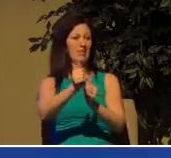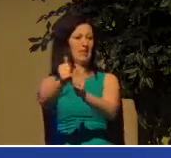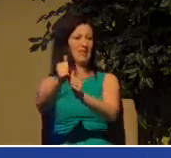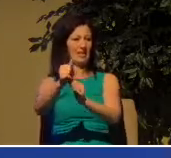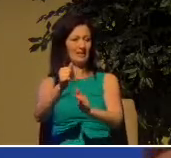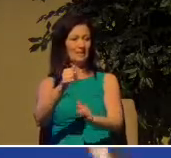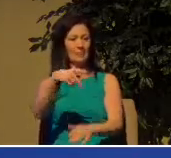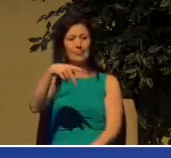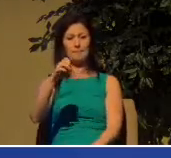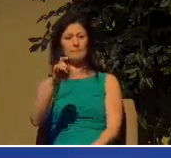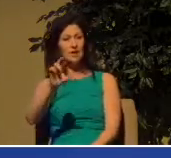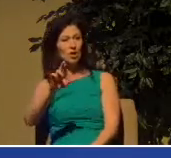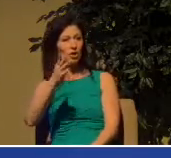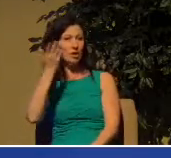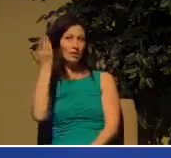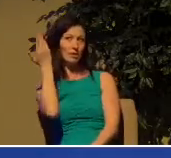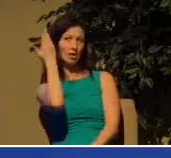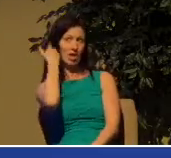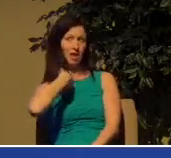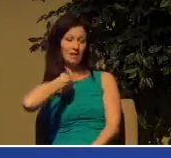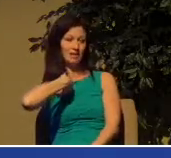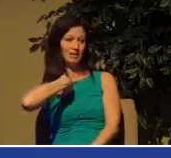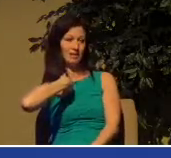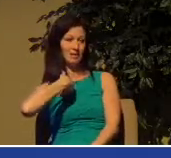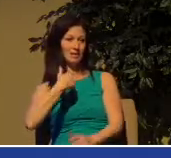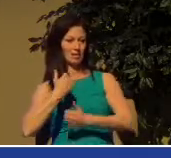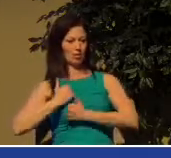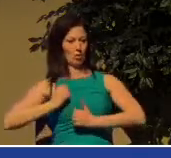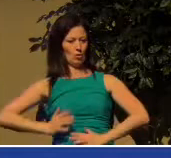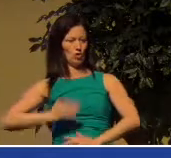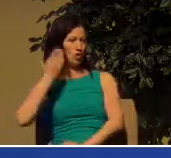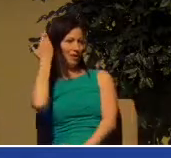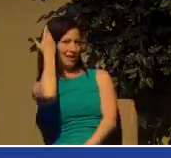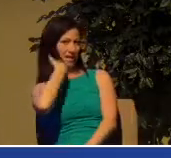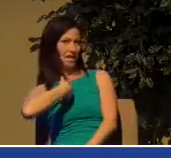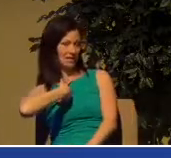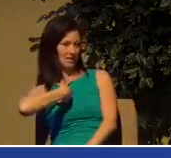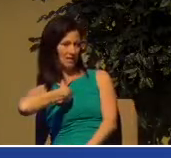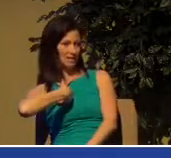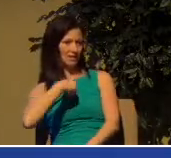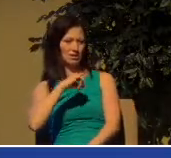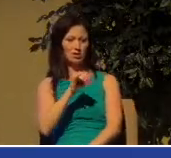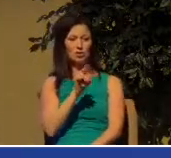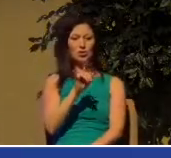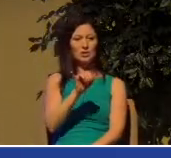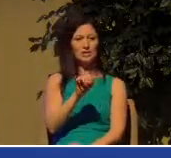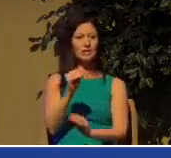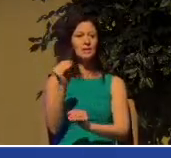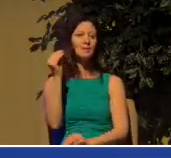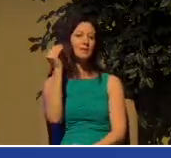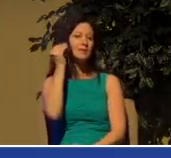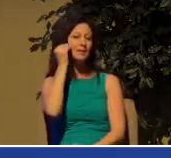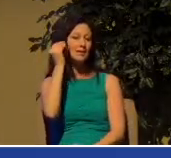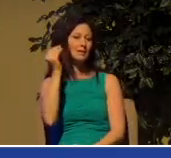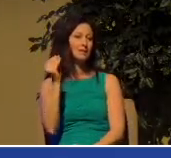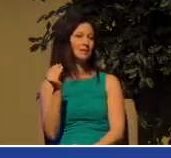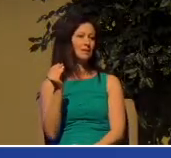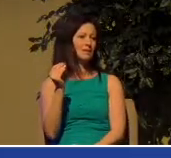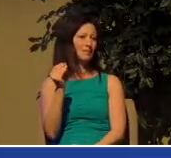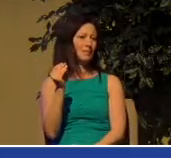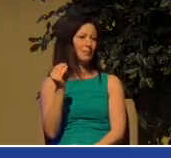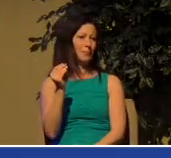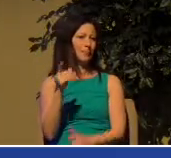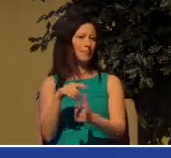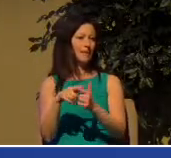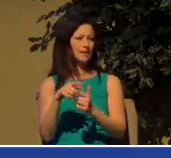off Malchus's ear. The last recorded miracle that Jesus does when he puts his ear back on tells Peter to put his